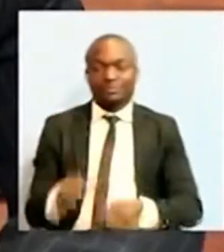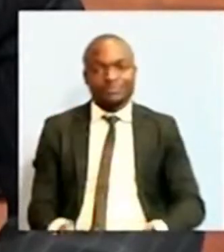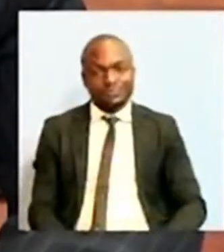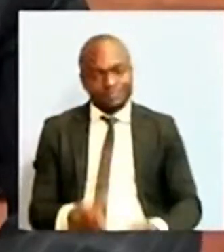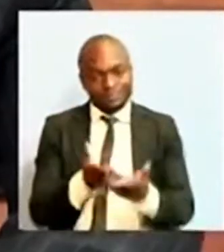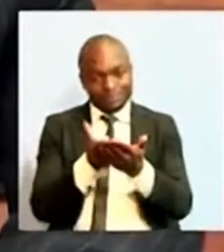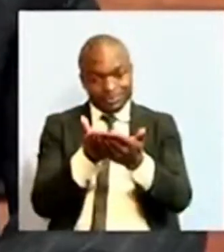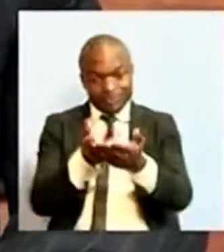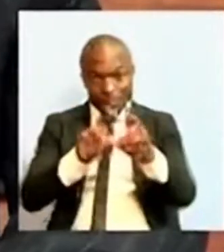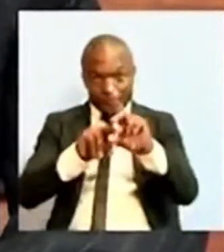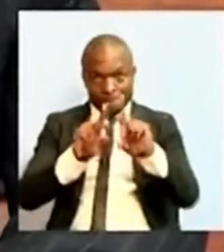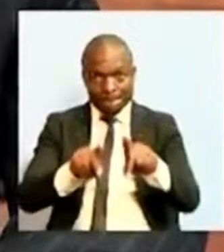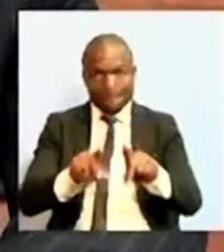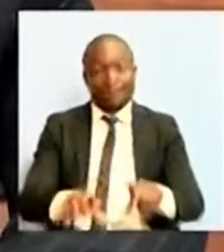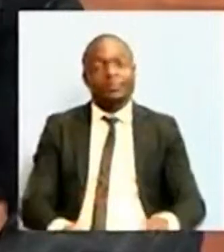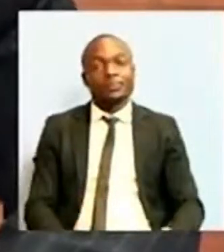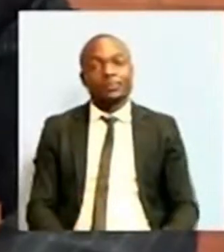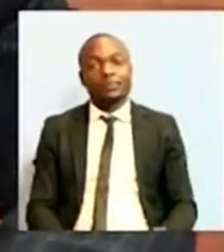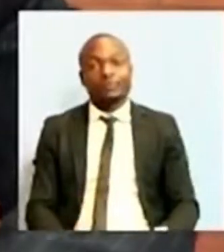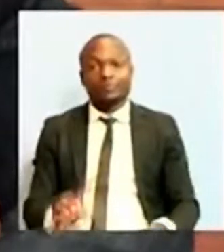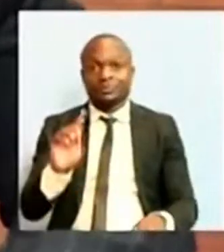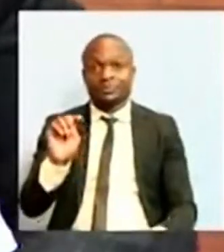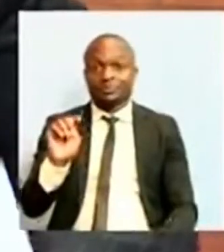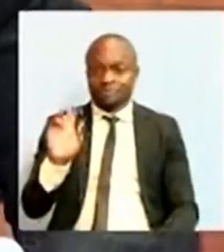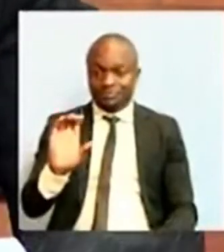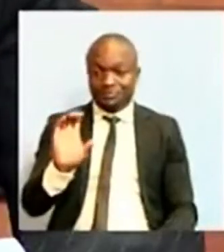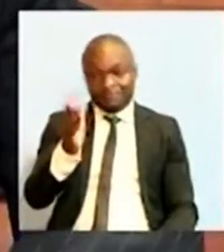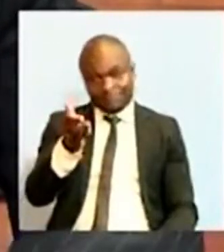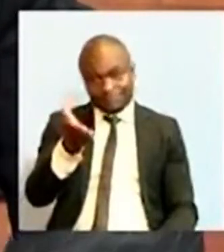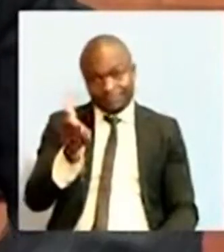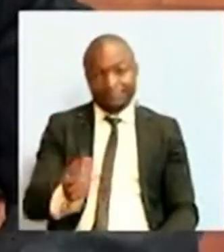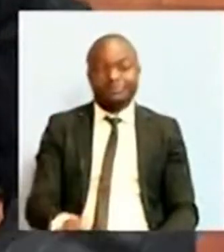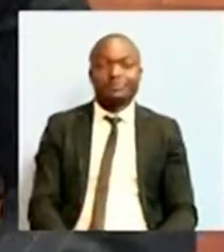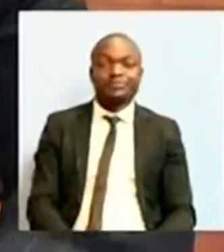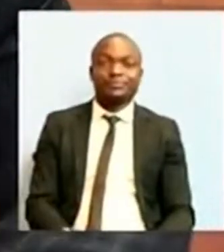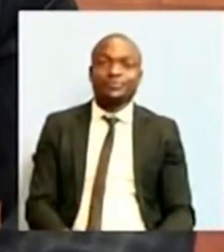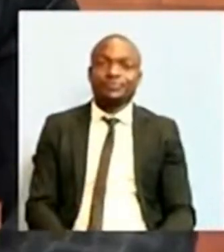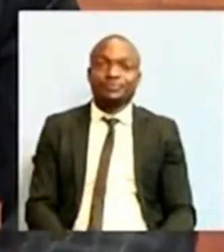I submit, Chair. TC.